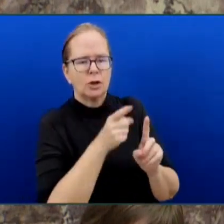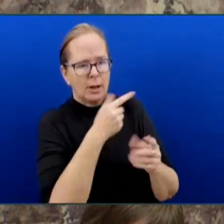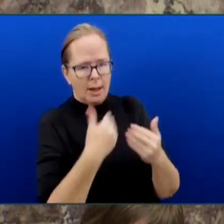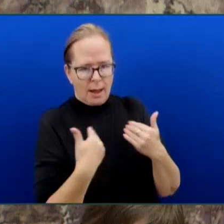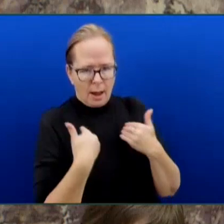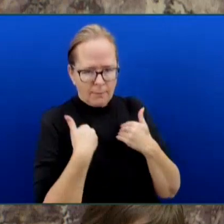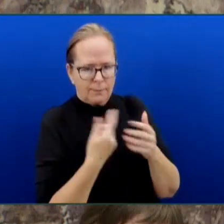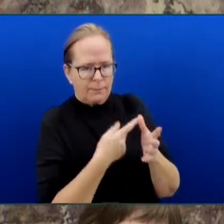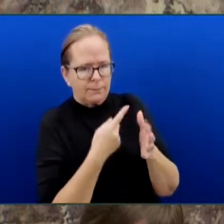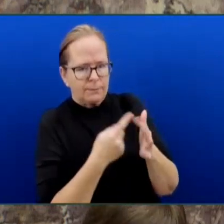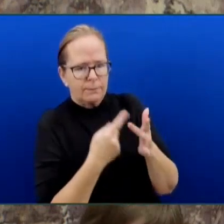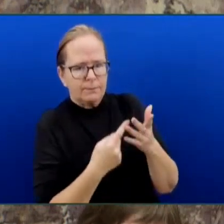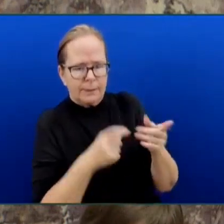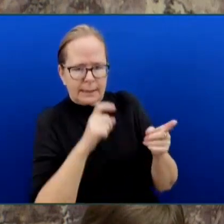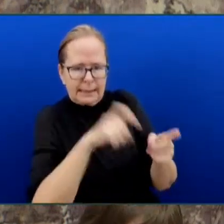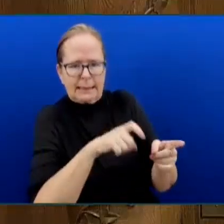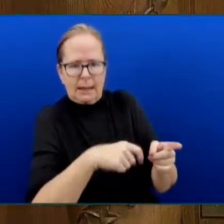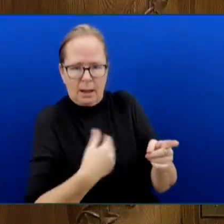will address their concerns.